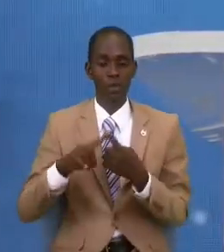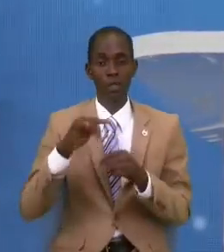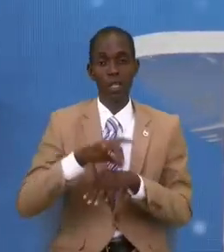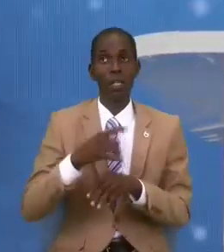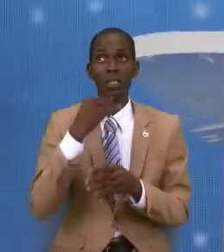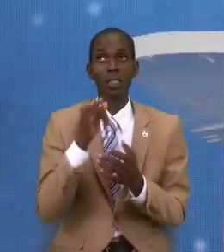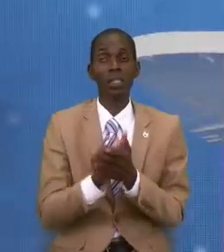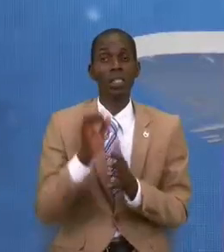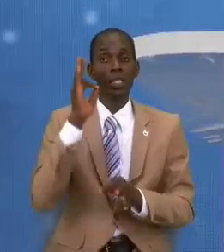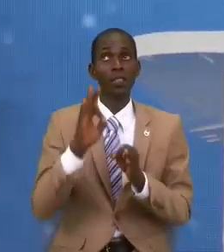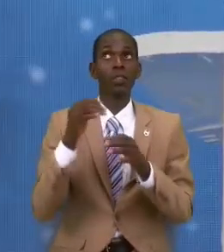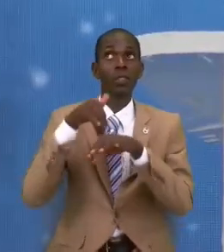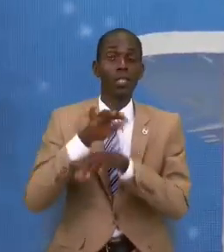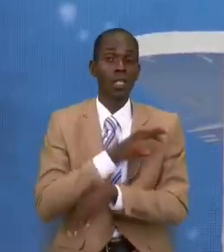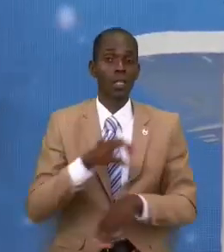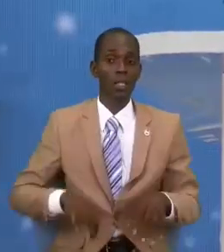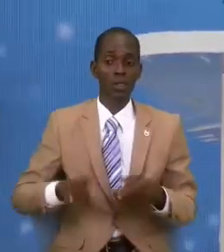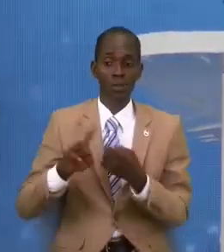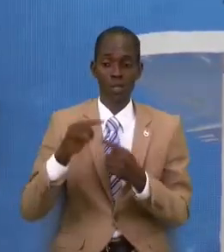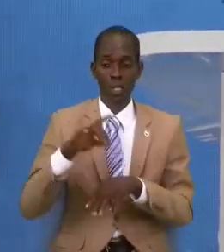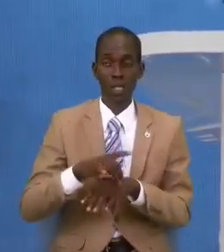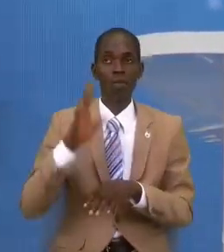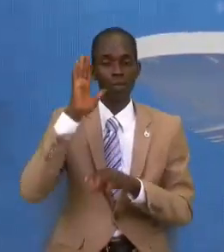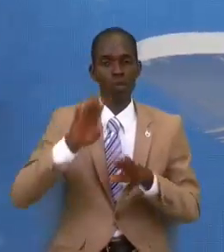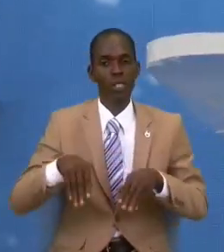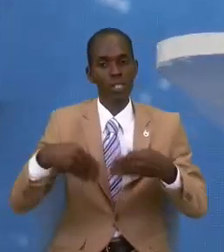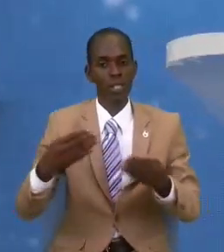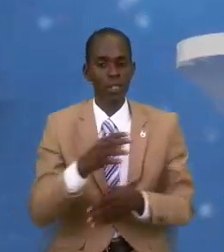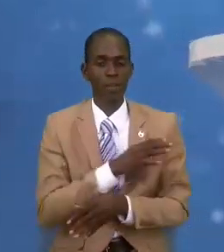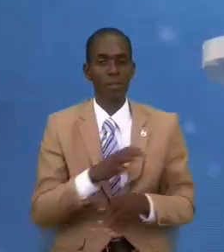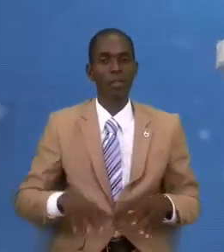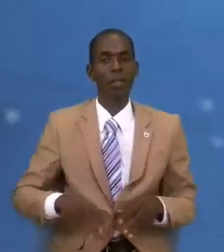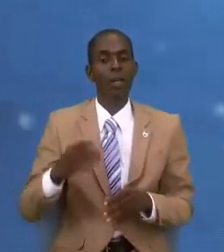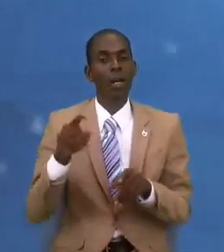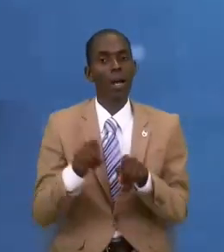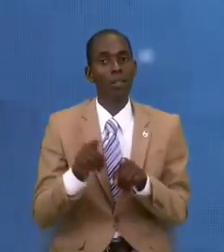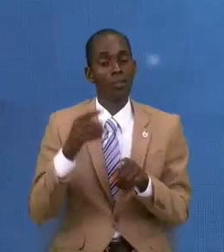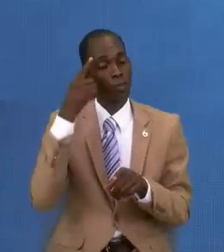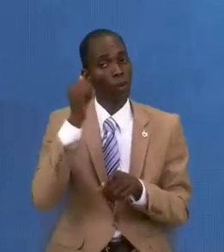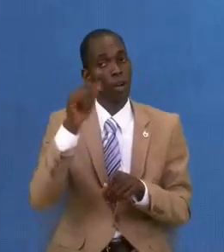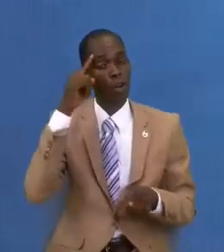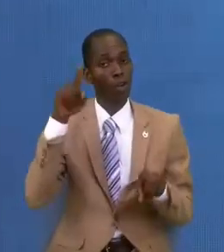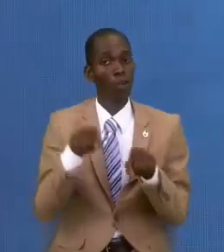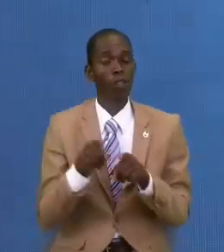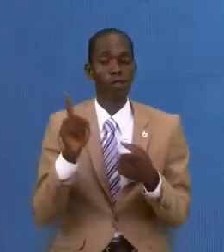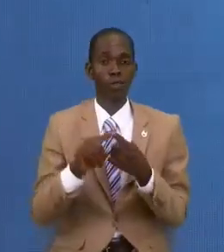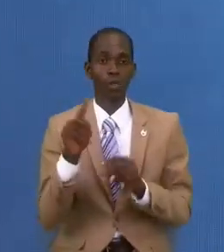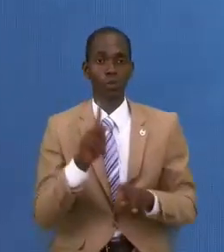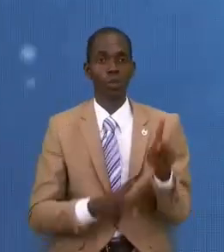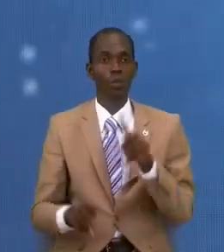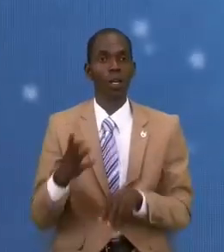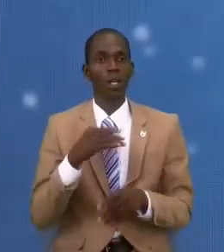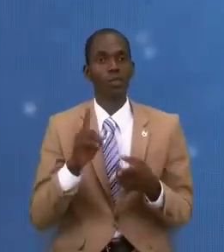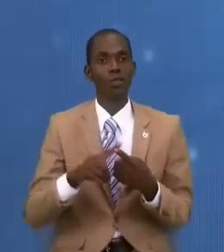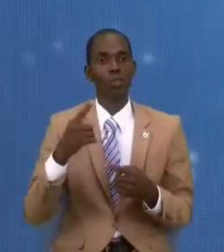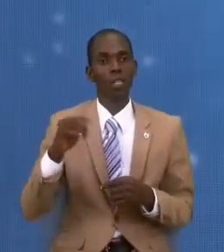a covenant of the people, and for a light to the Gentiles, a light to all the kingdoms of